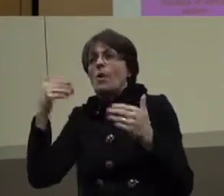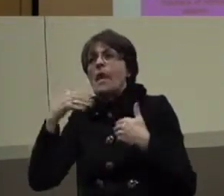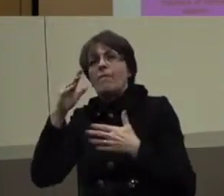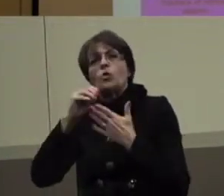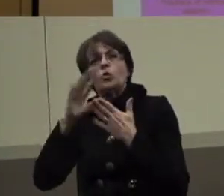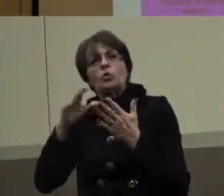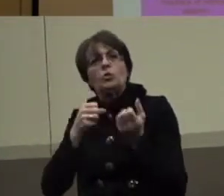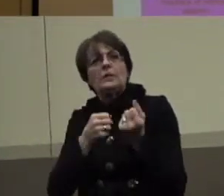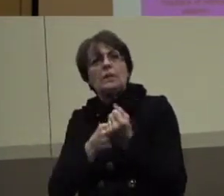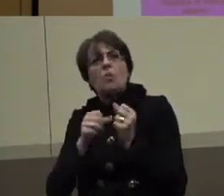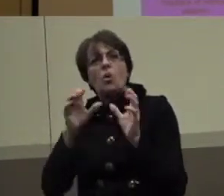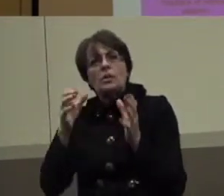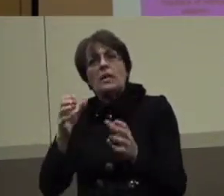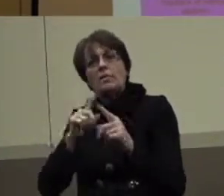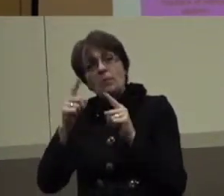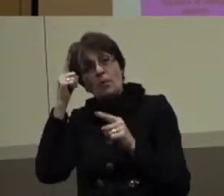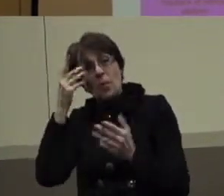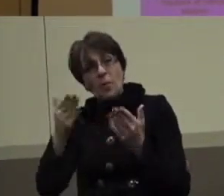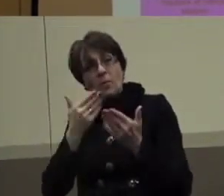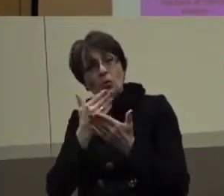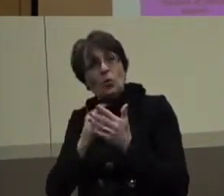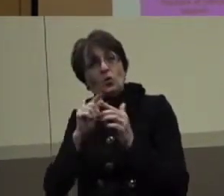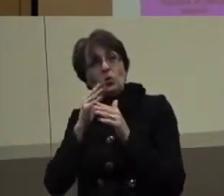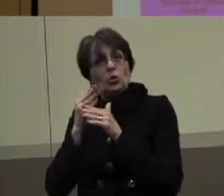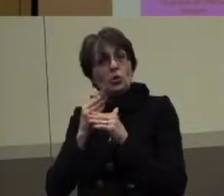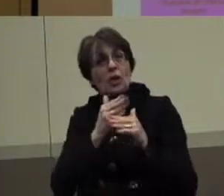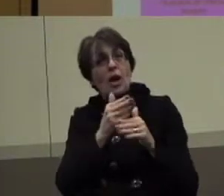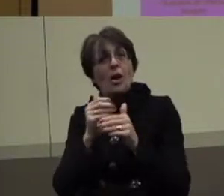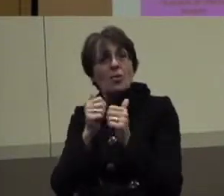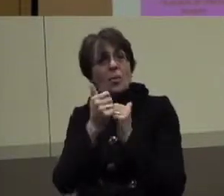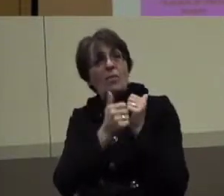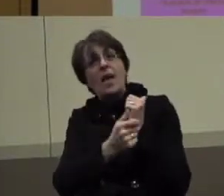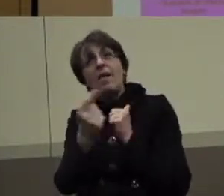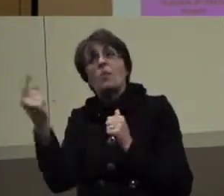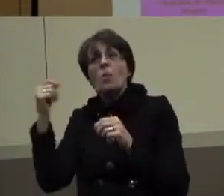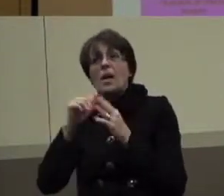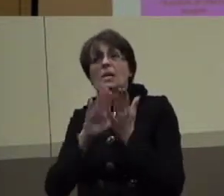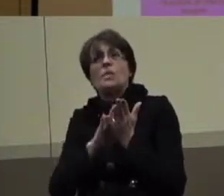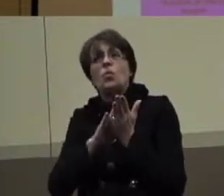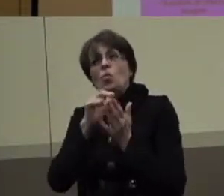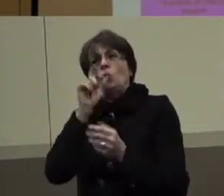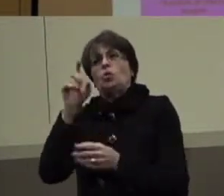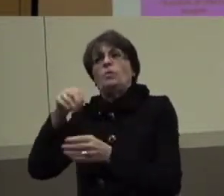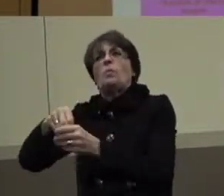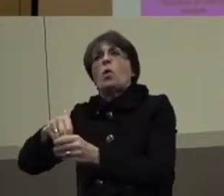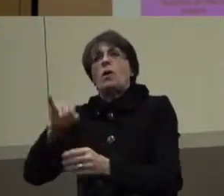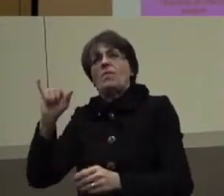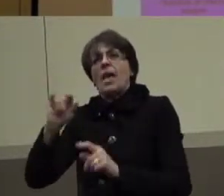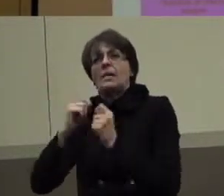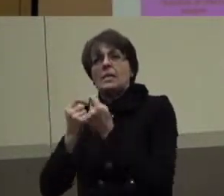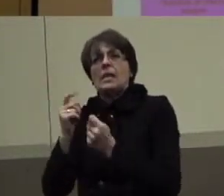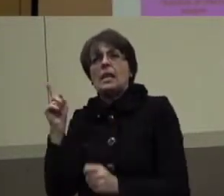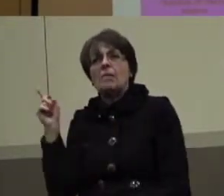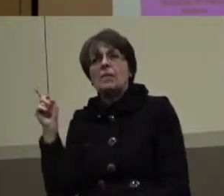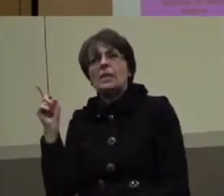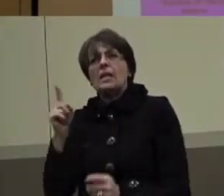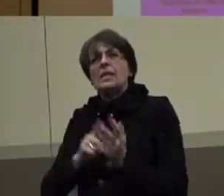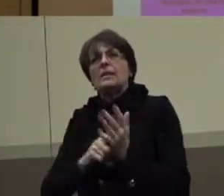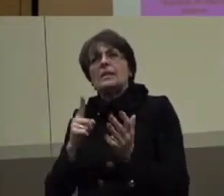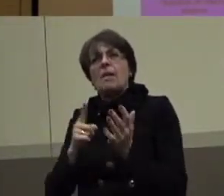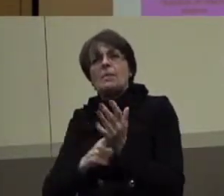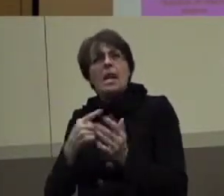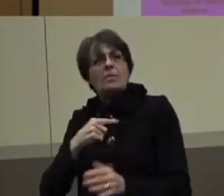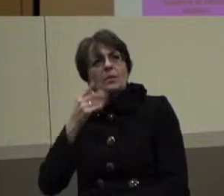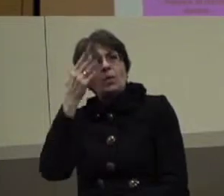teams, but I thought it might be good for you to be able to share this with everyone in the school, who all should be part of this team, because sometimes